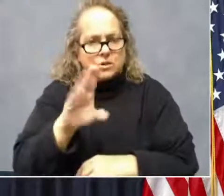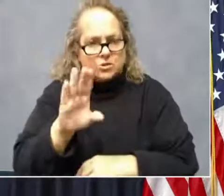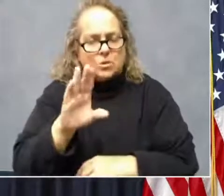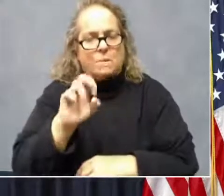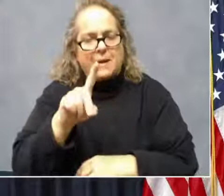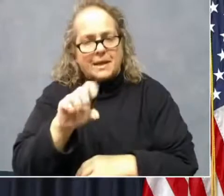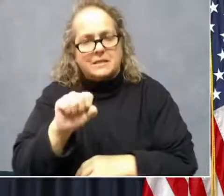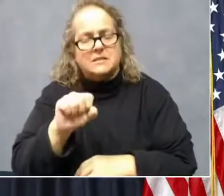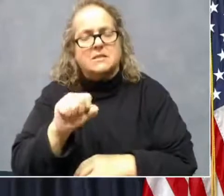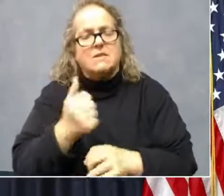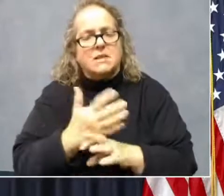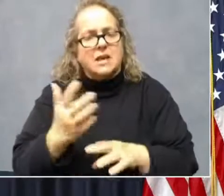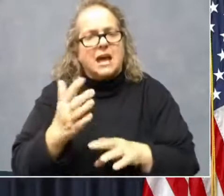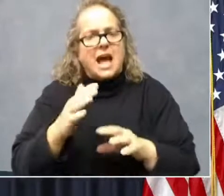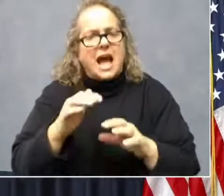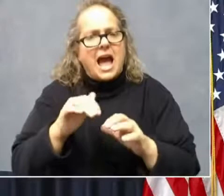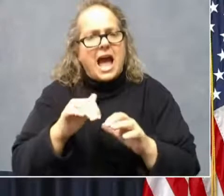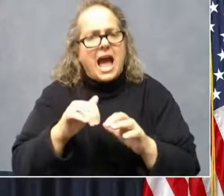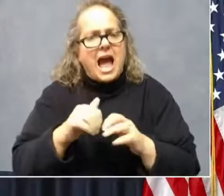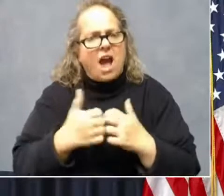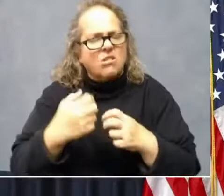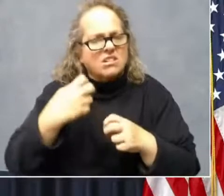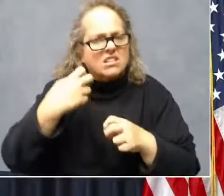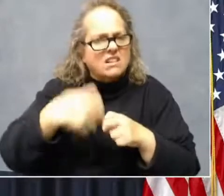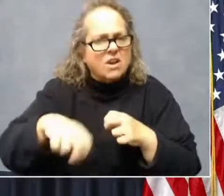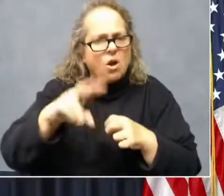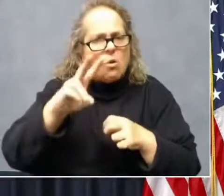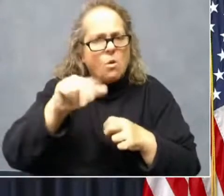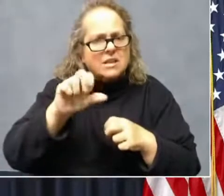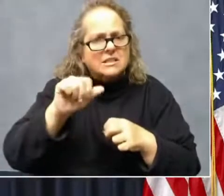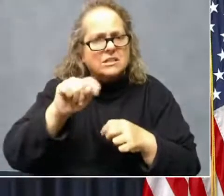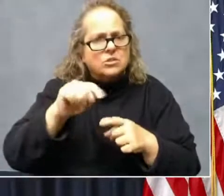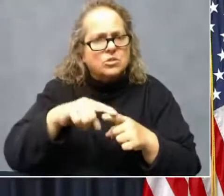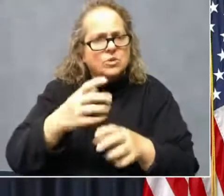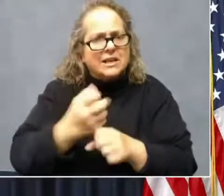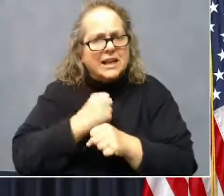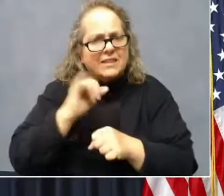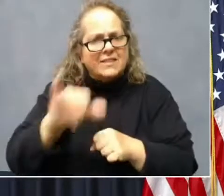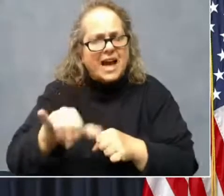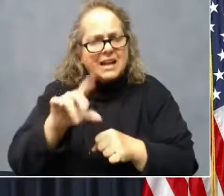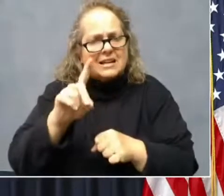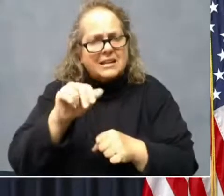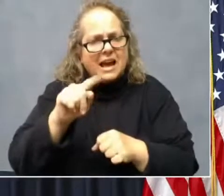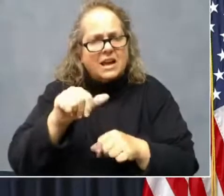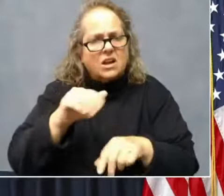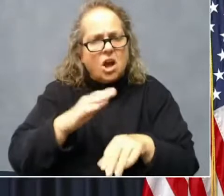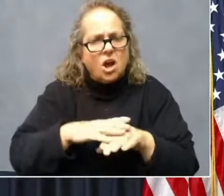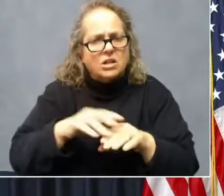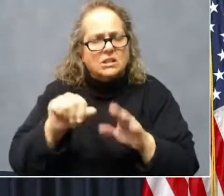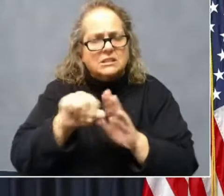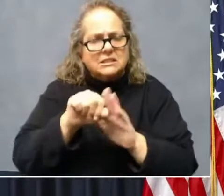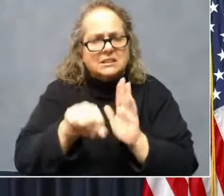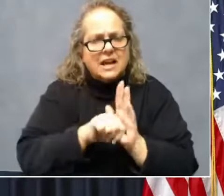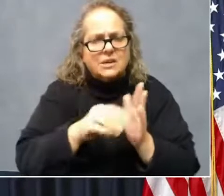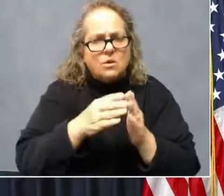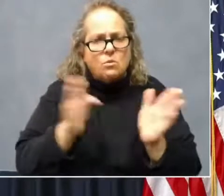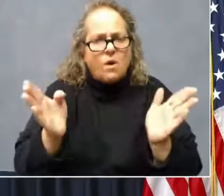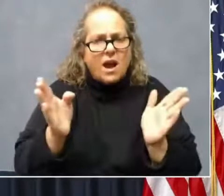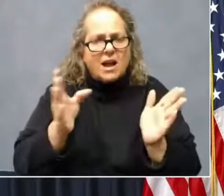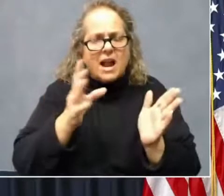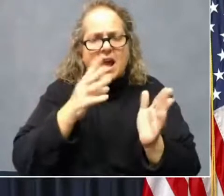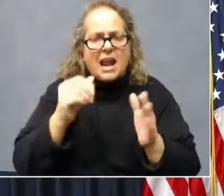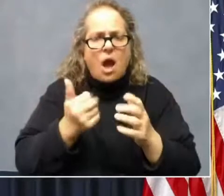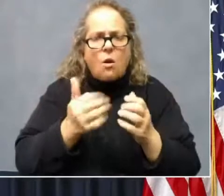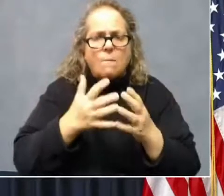how difficult was it to essentially compile all of that data on a statewide level and how much of a concern is that